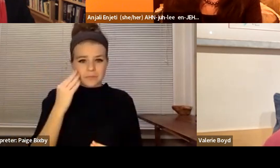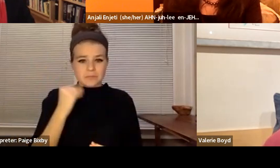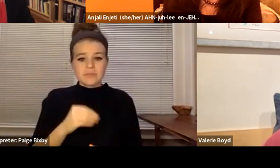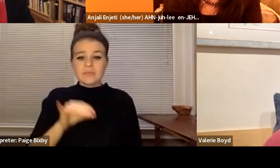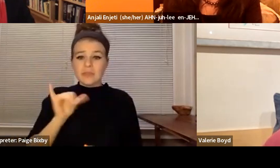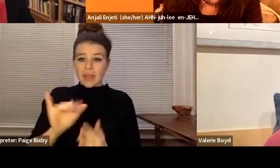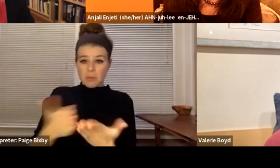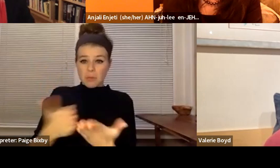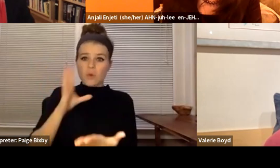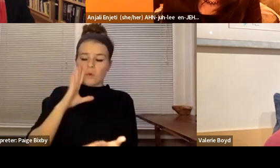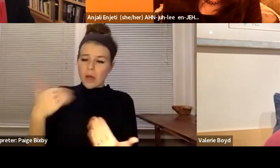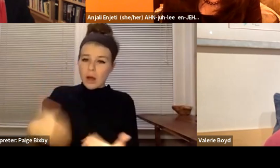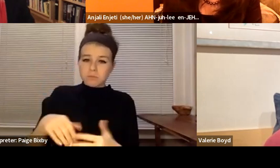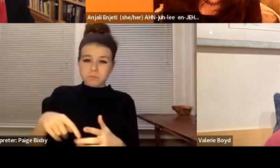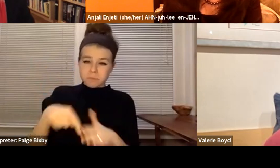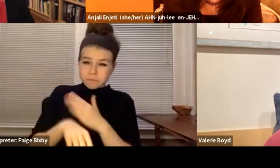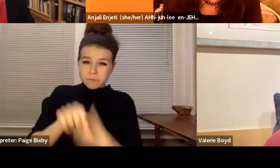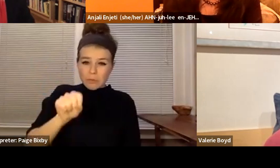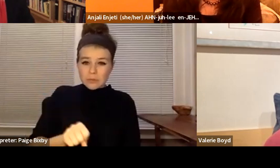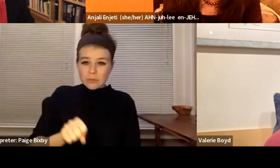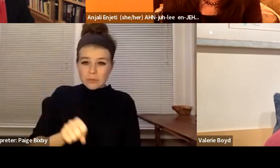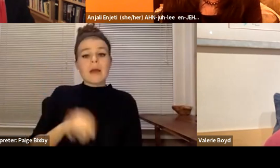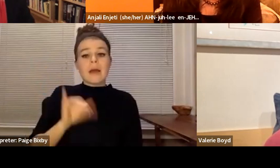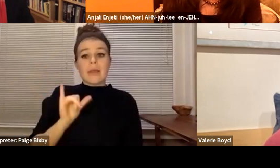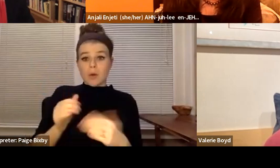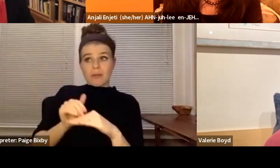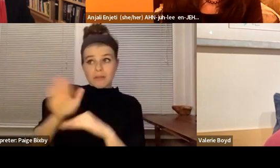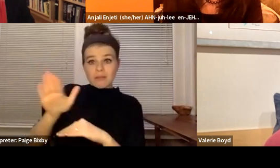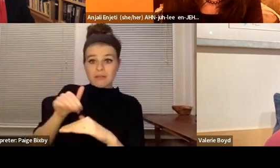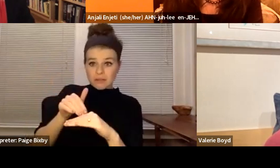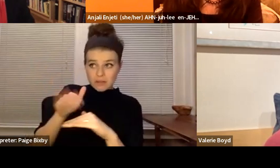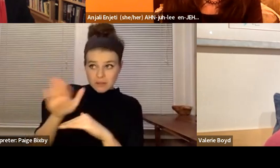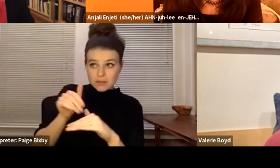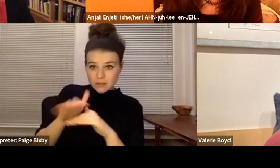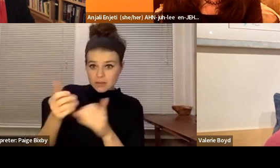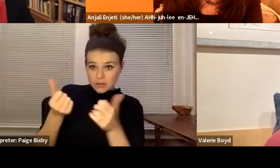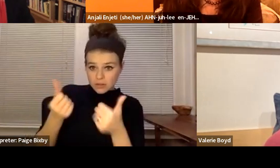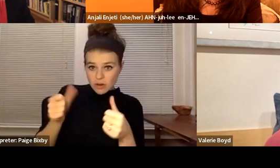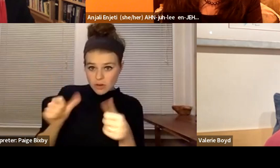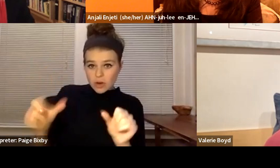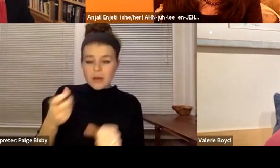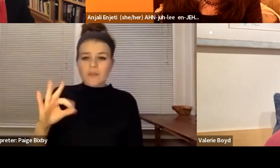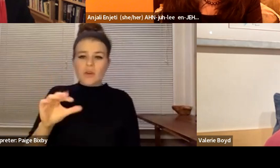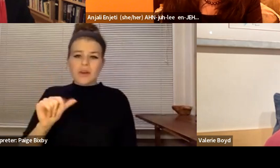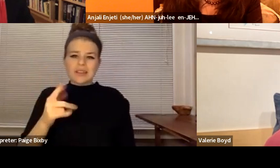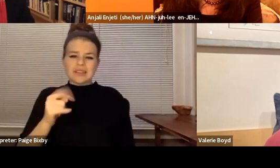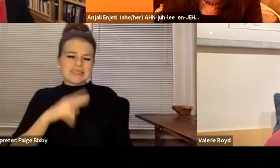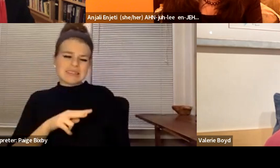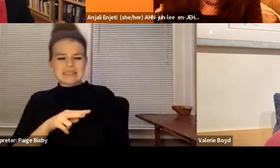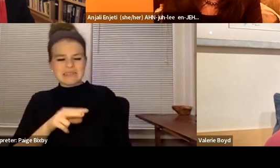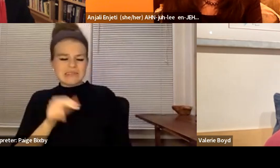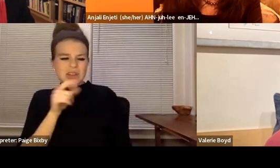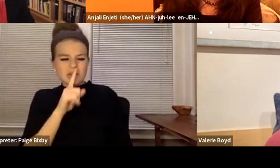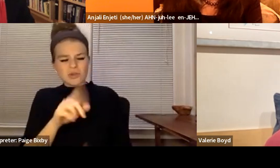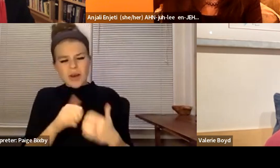get. I submitted the book for many years. Several agents said they weren't sure how to sell it or didn't know who